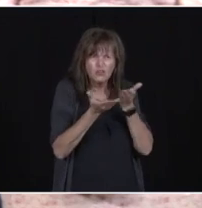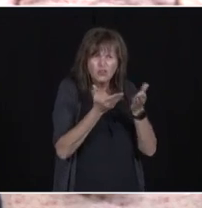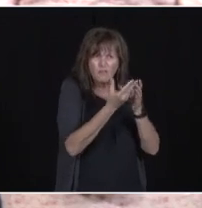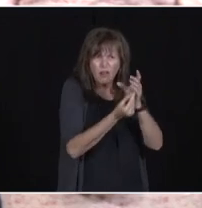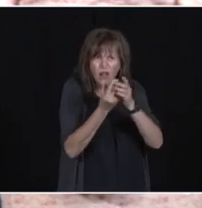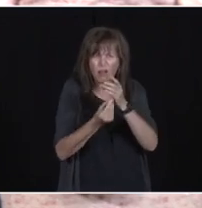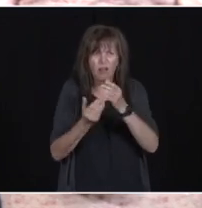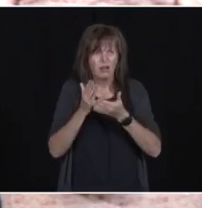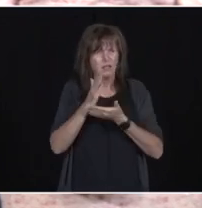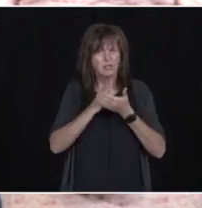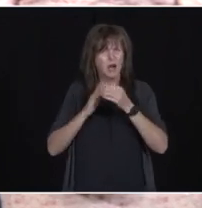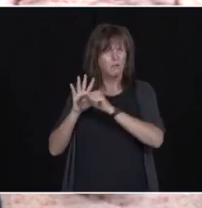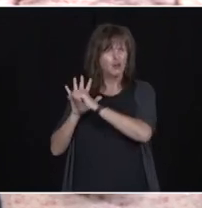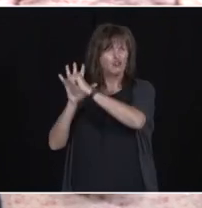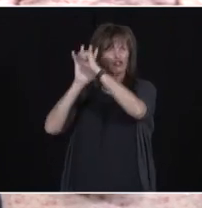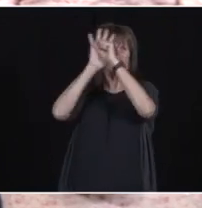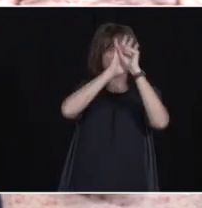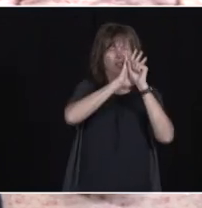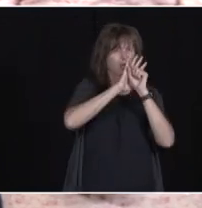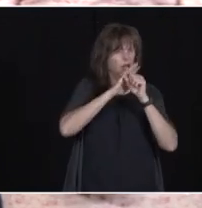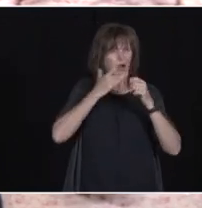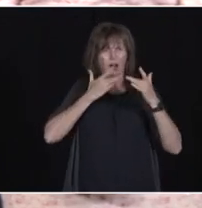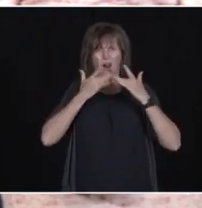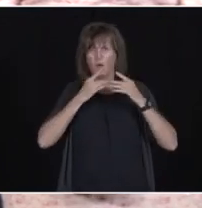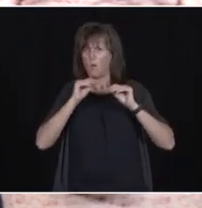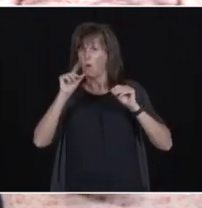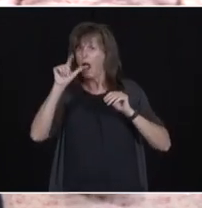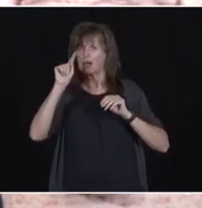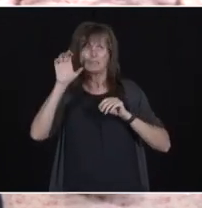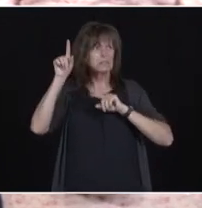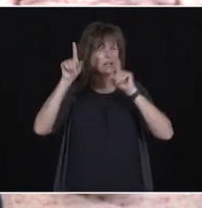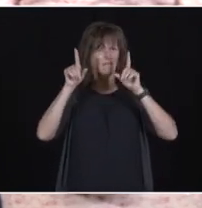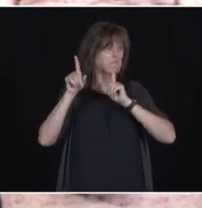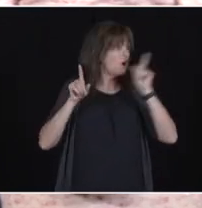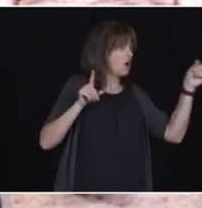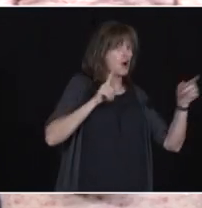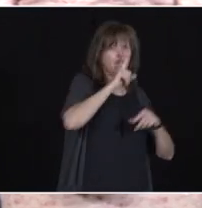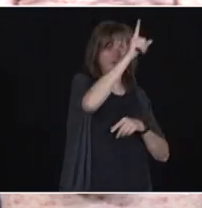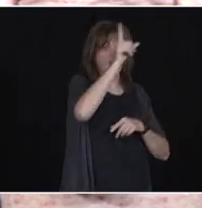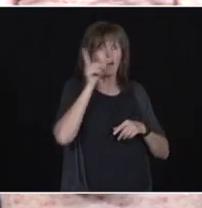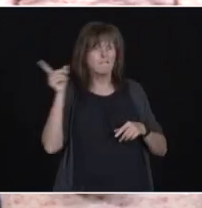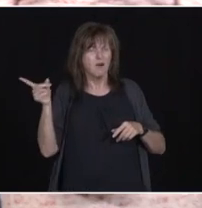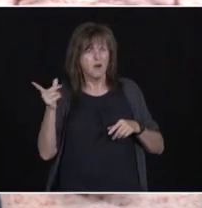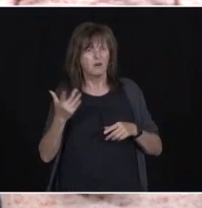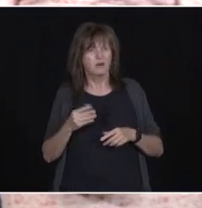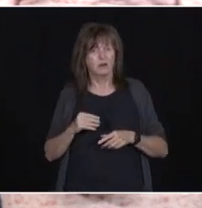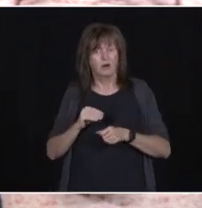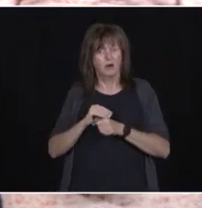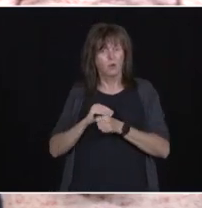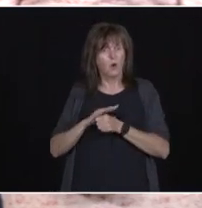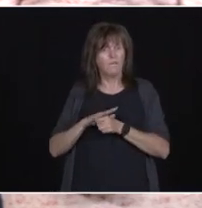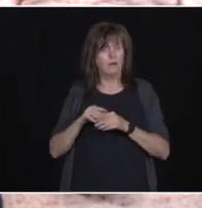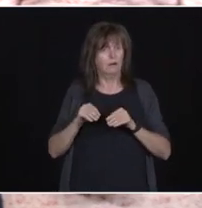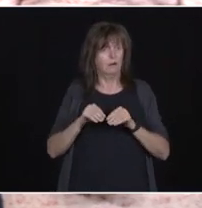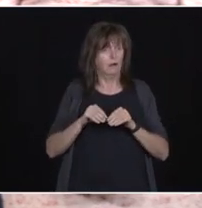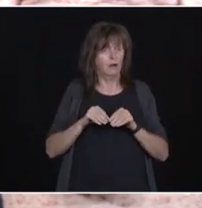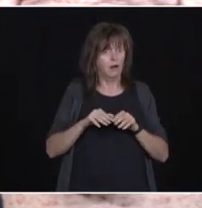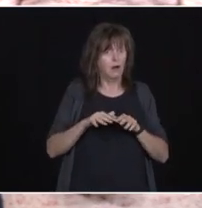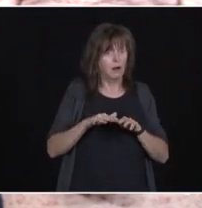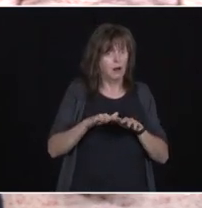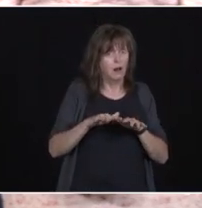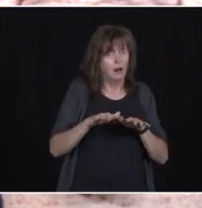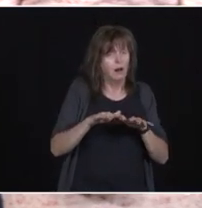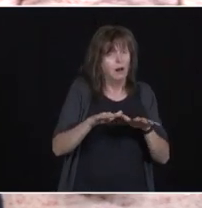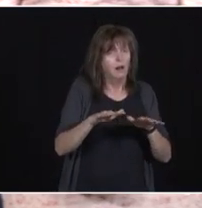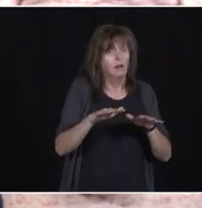as cases rise in a community, it's more likely to affect that long-term care home because of the